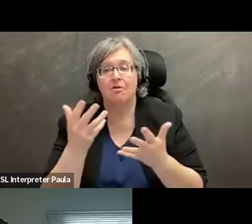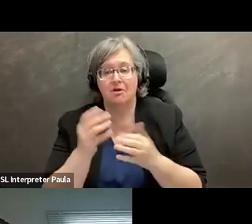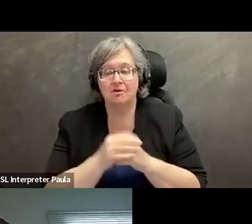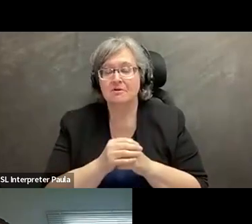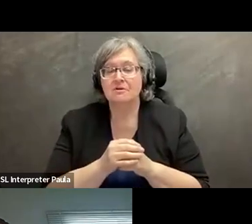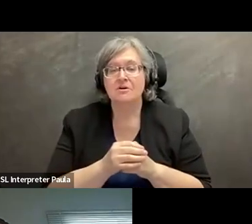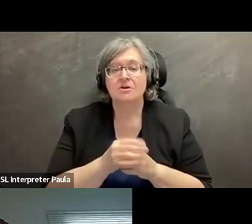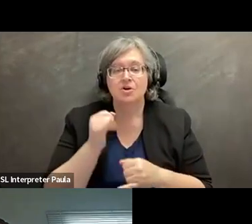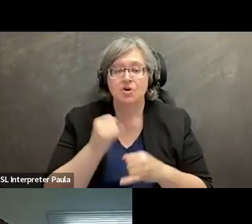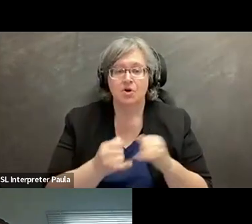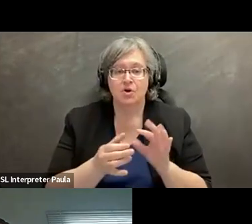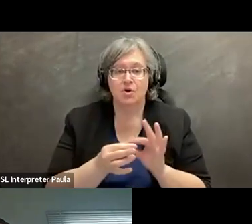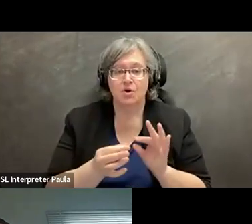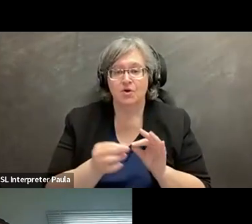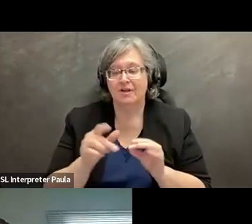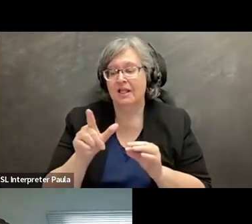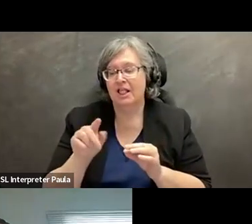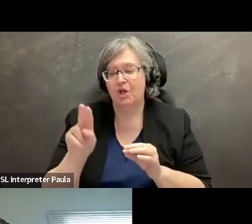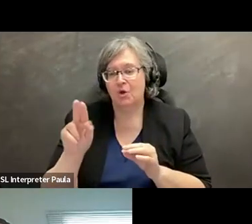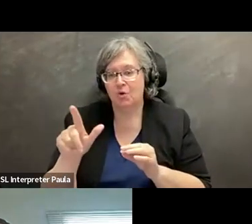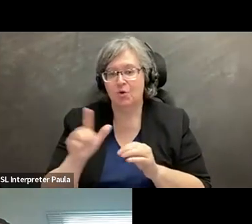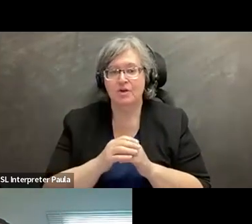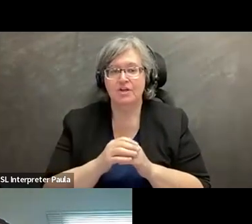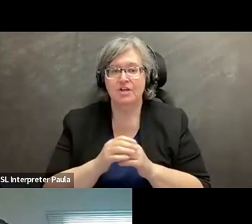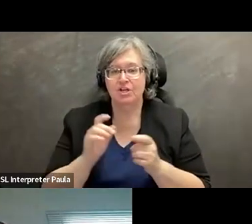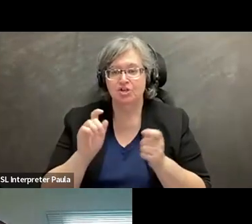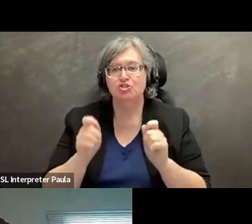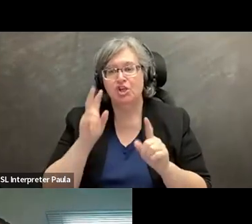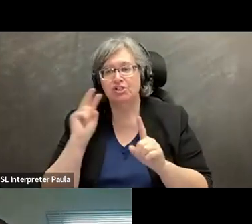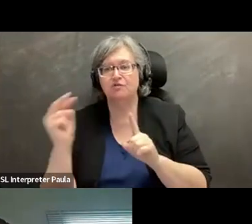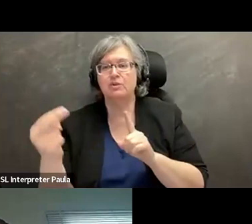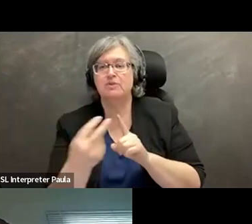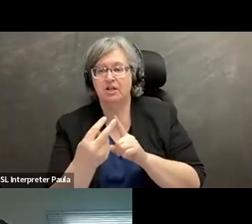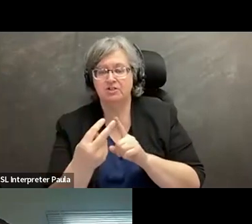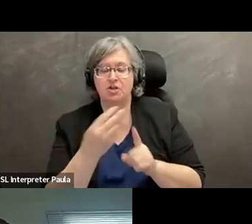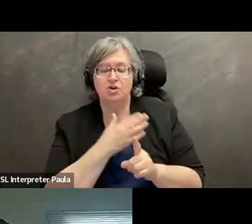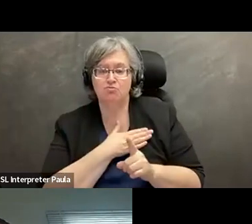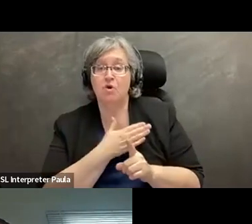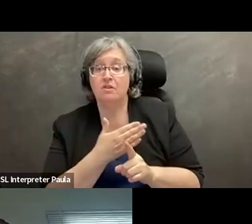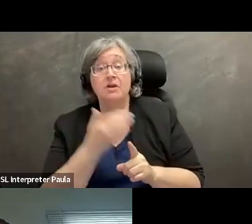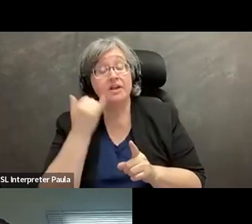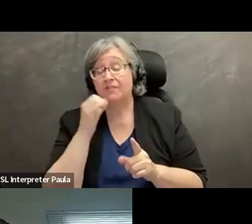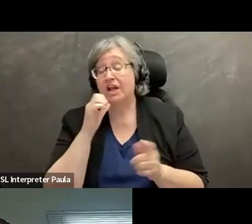your last words, Lil, to change their perspectives and be willing, if not change, at least be willing